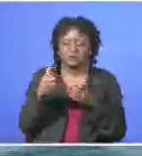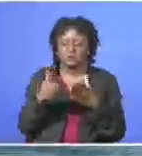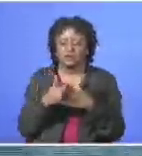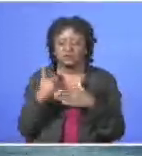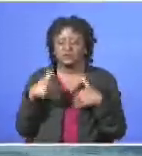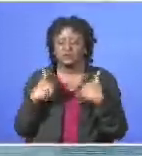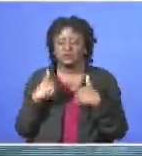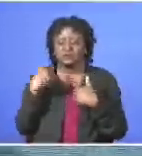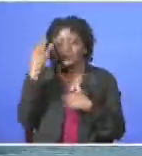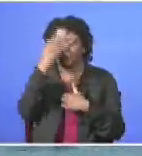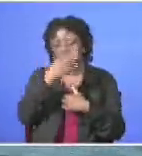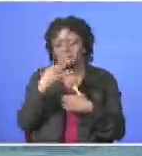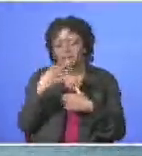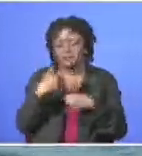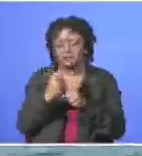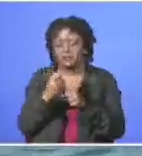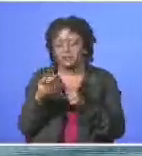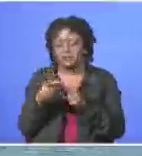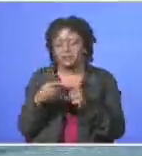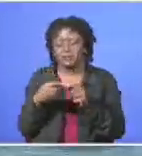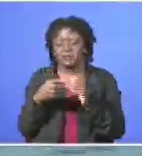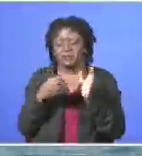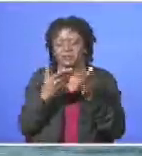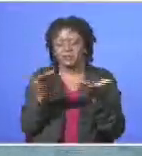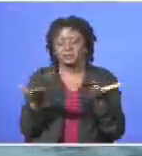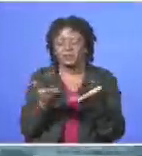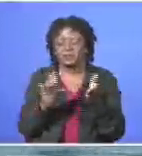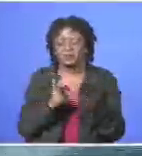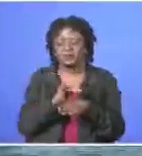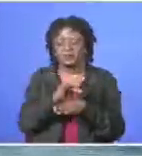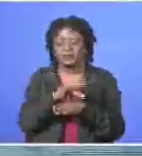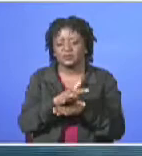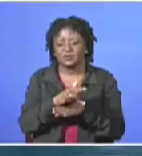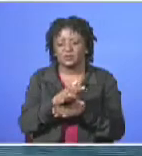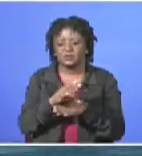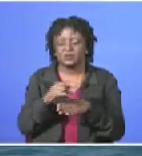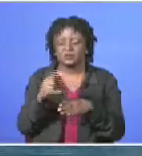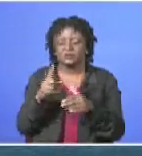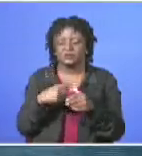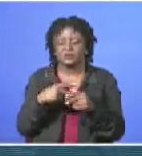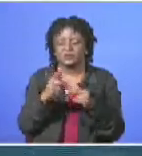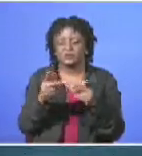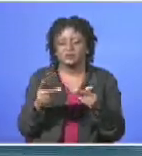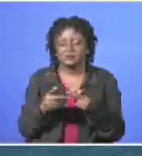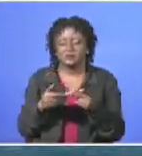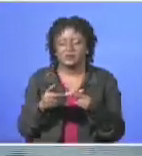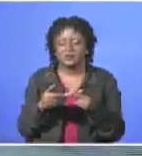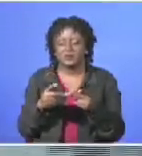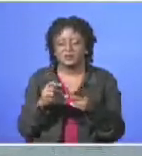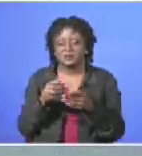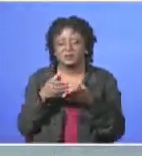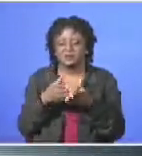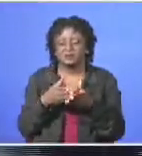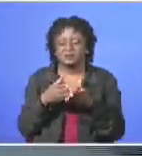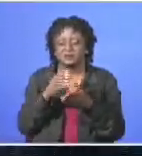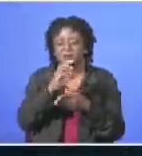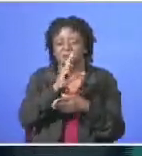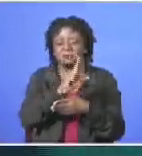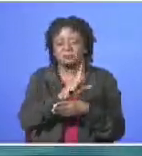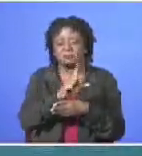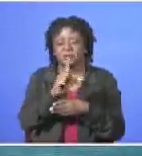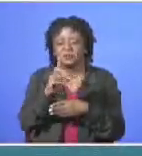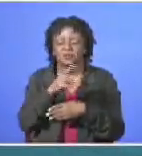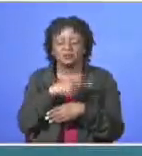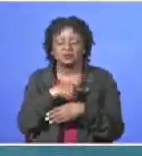mark early. Look at the standings in the C-Class after day one. In first place was the Bull Reg skippered by Chris Porgy Roll. In